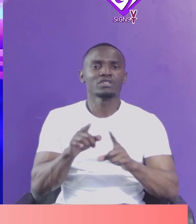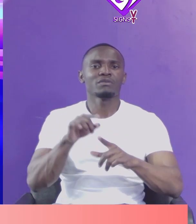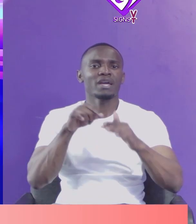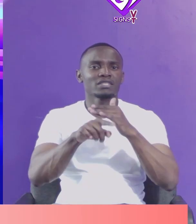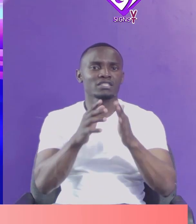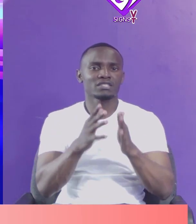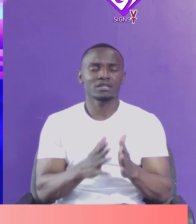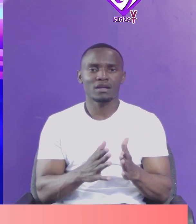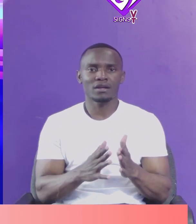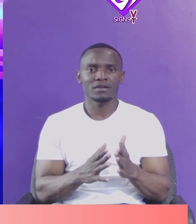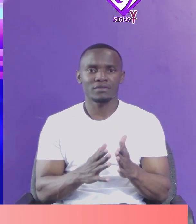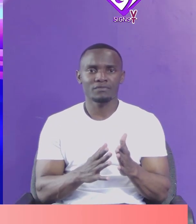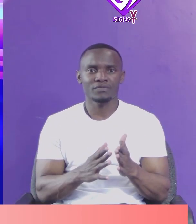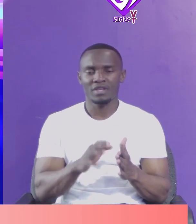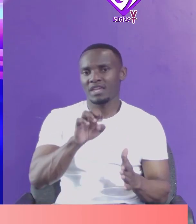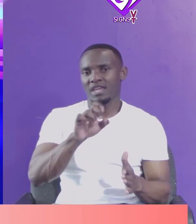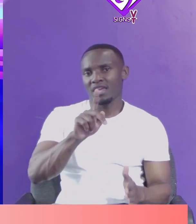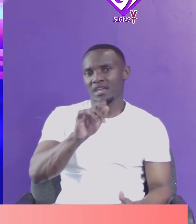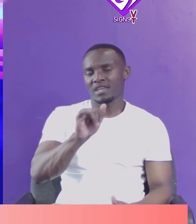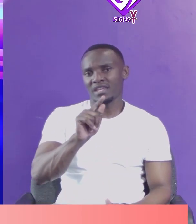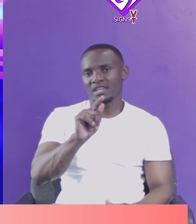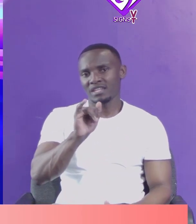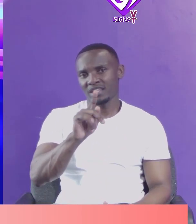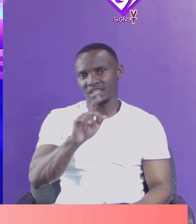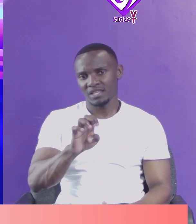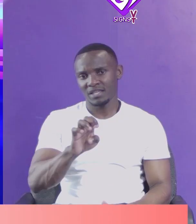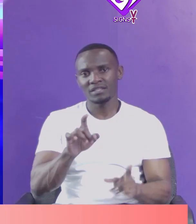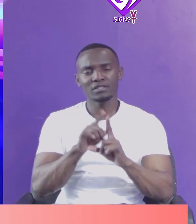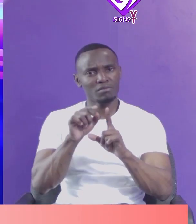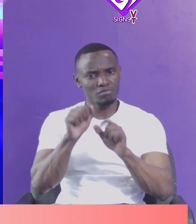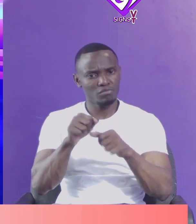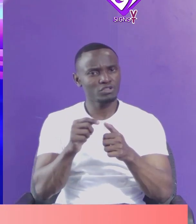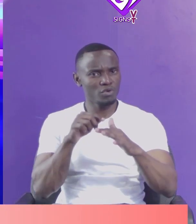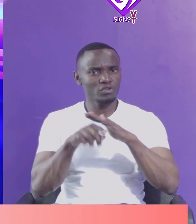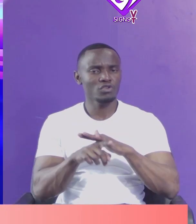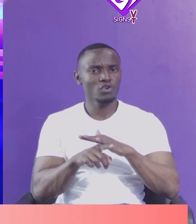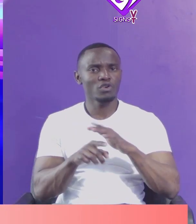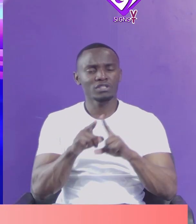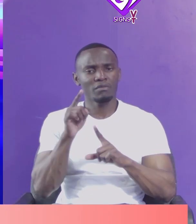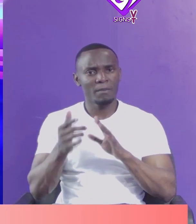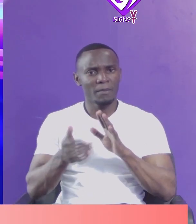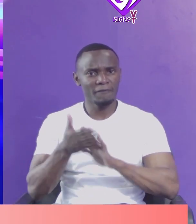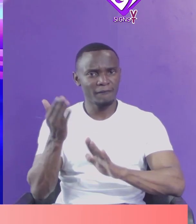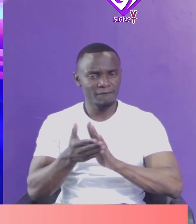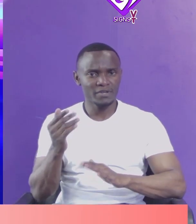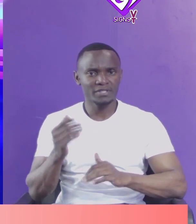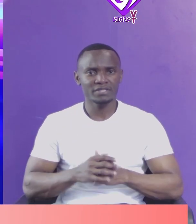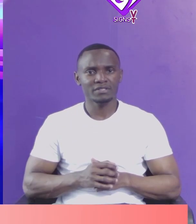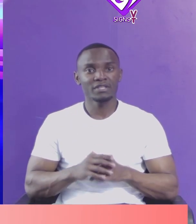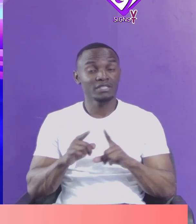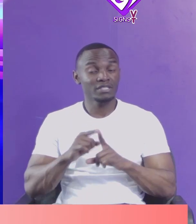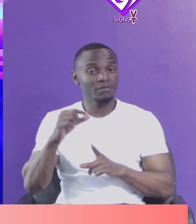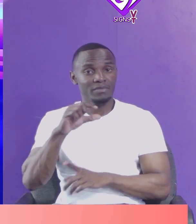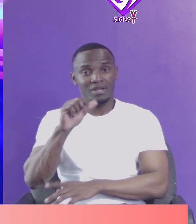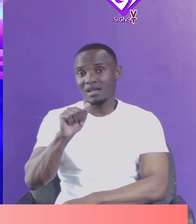showing signs. Yes, he's been showing signs of like he's able to score. Right. And he's really a fast player as well. Gakpo is really good